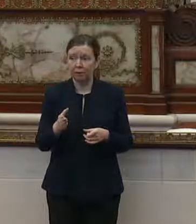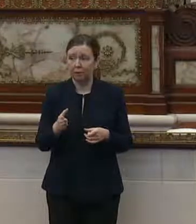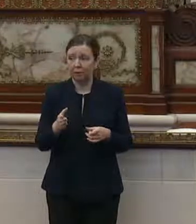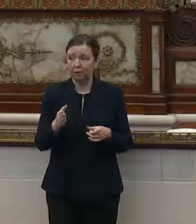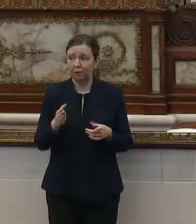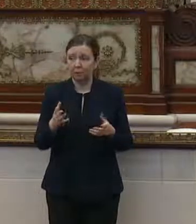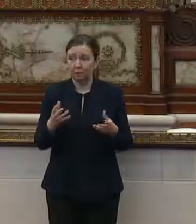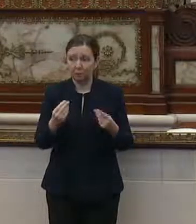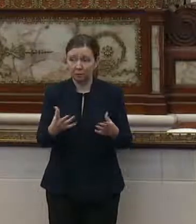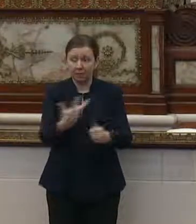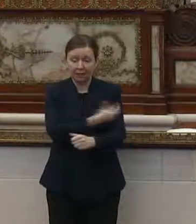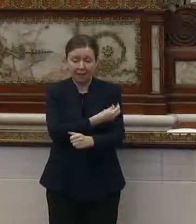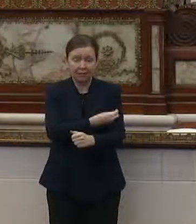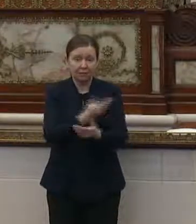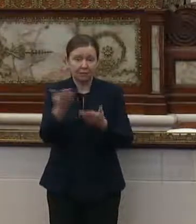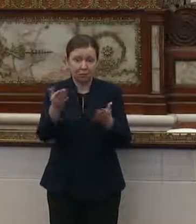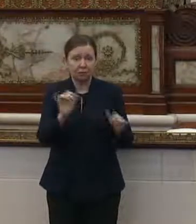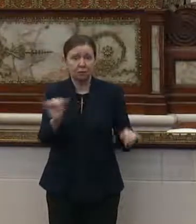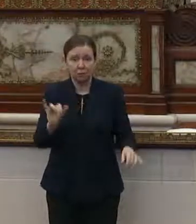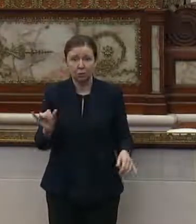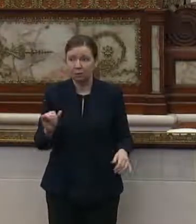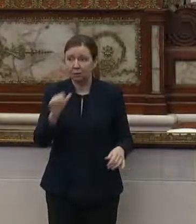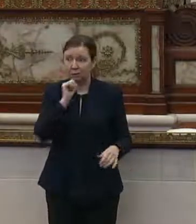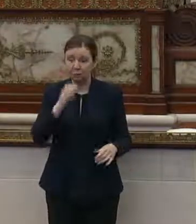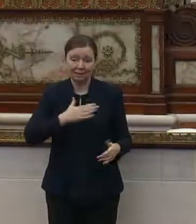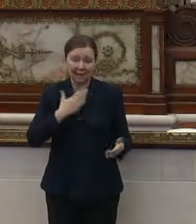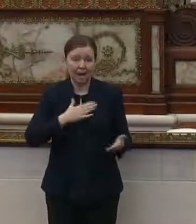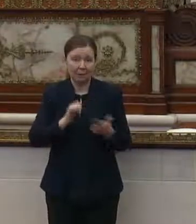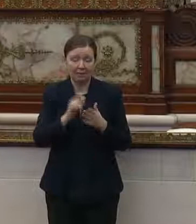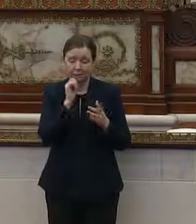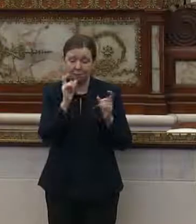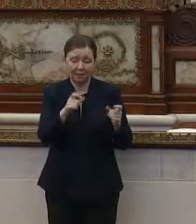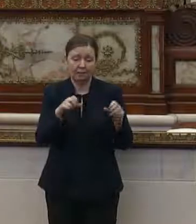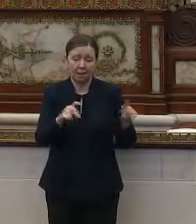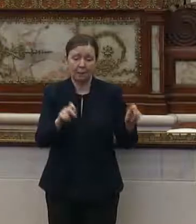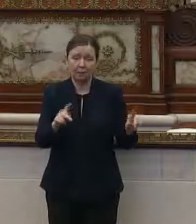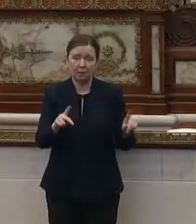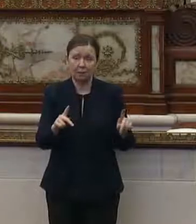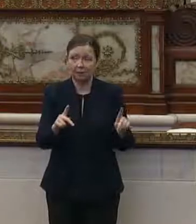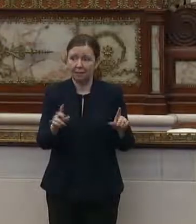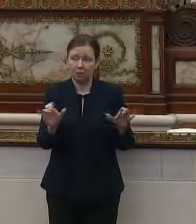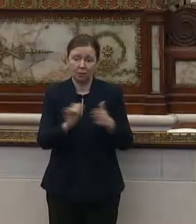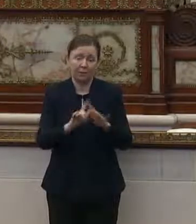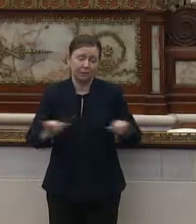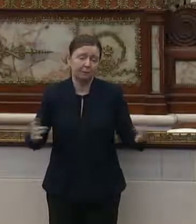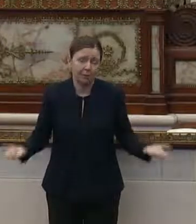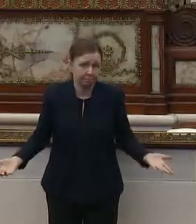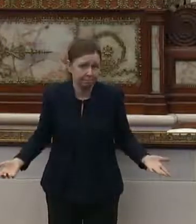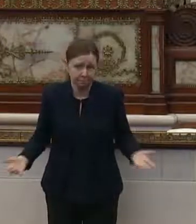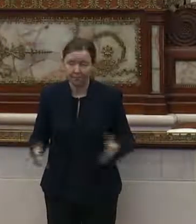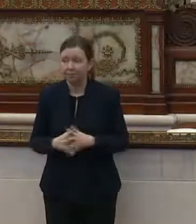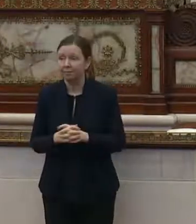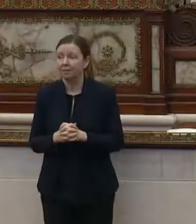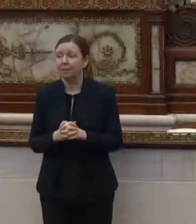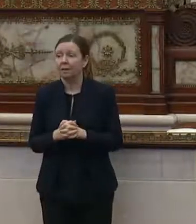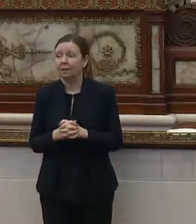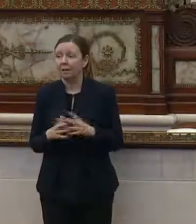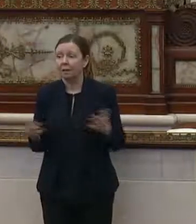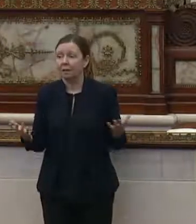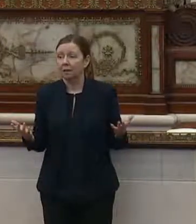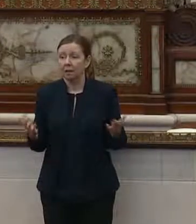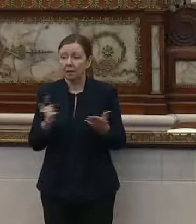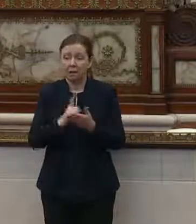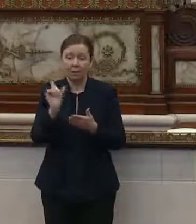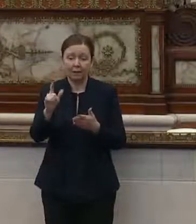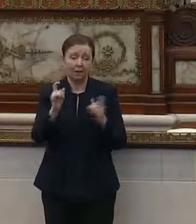like to provide vaccination services too, and was unhappy that she was not given an opportunity to do it at the same time. And a week